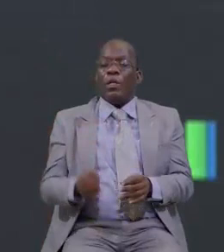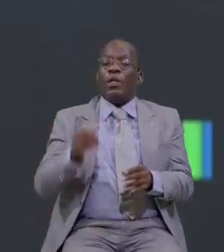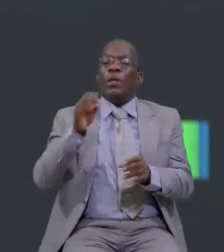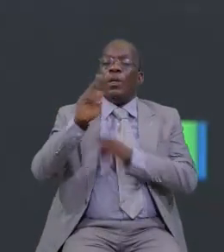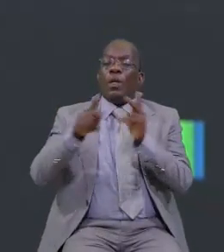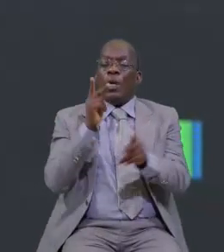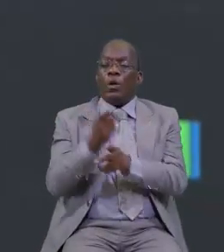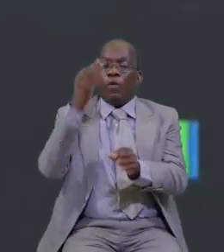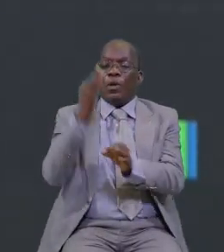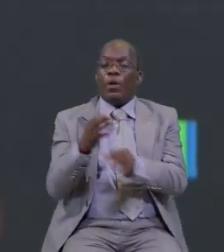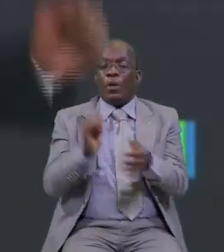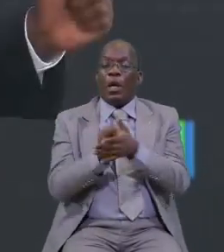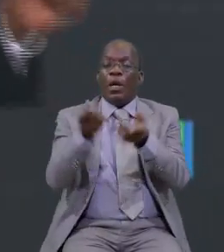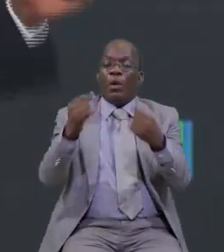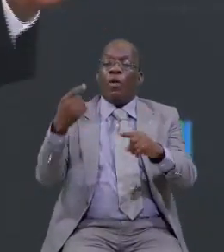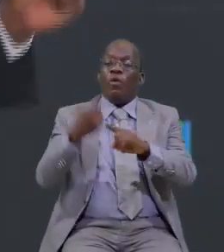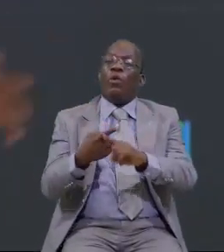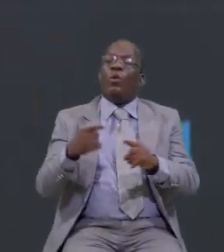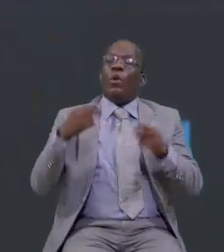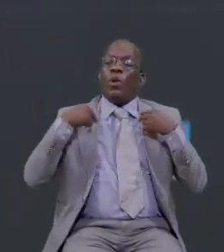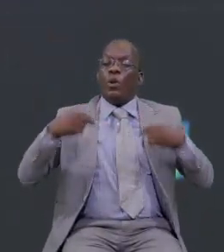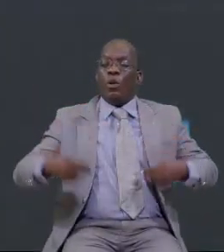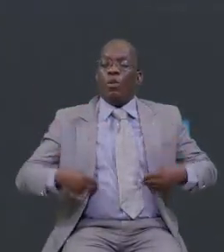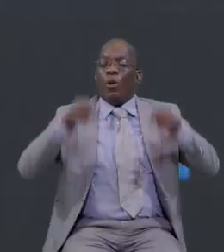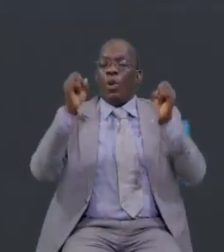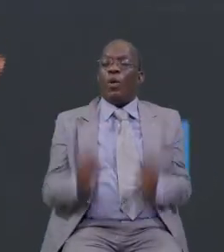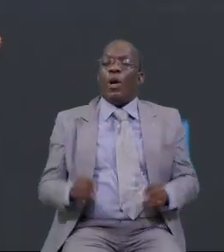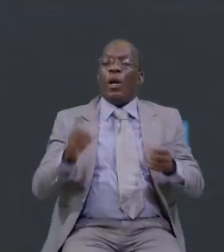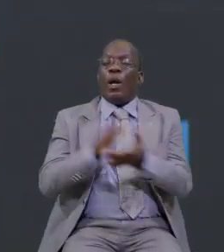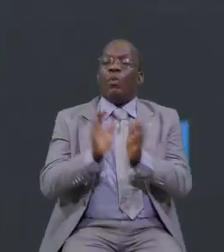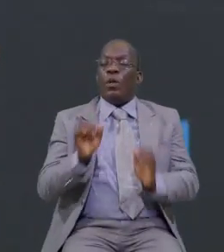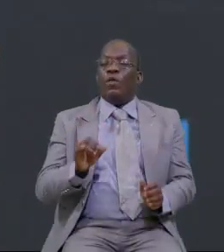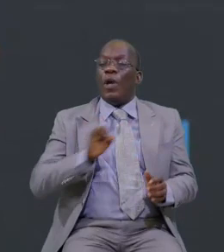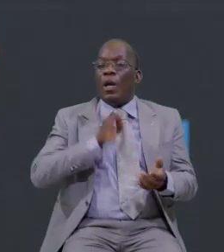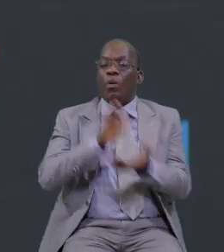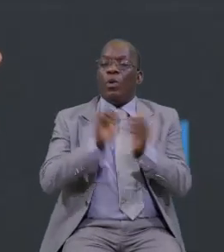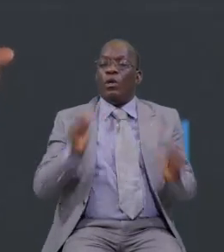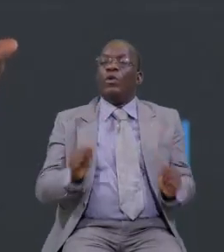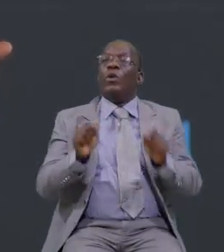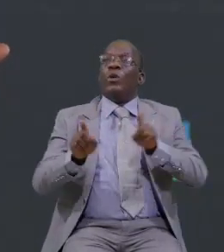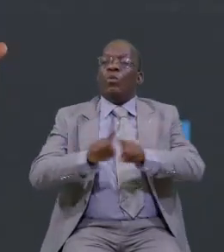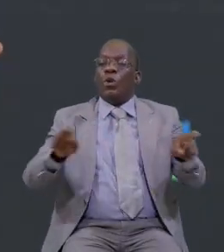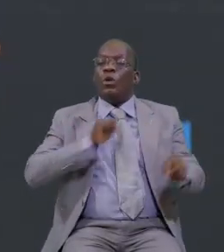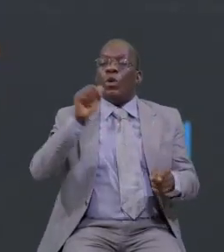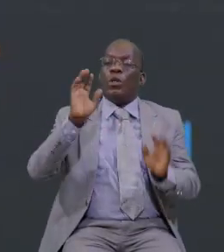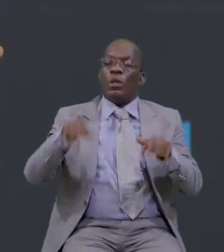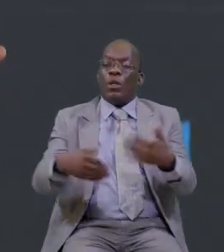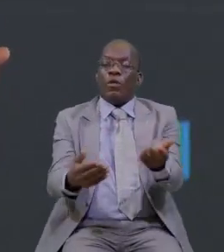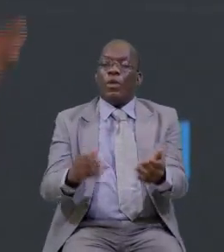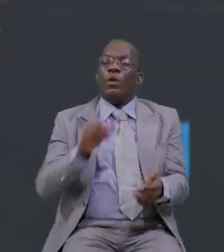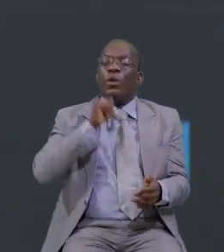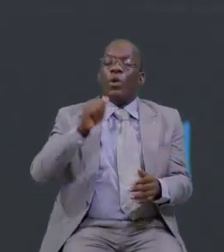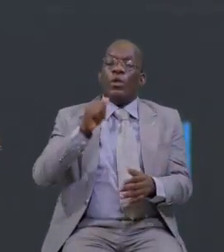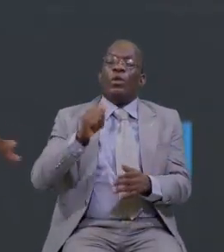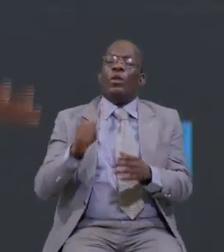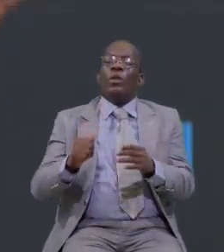aggression, aggressiveness. I believe, but it's not given. It's not generated.